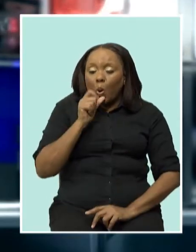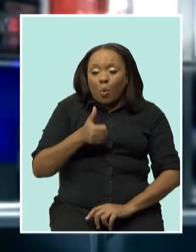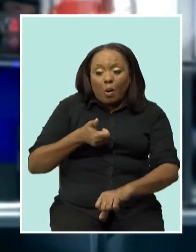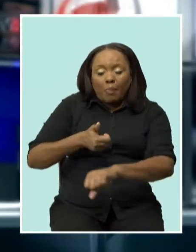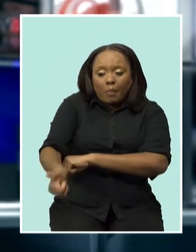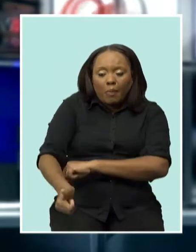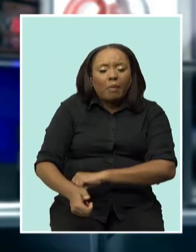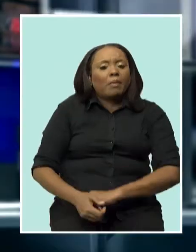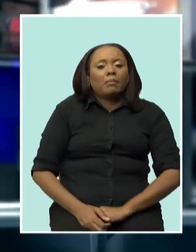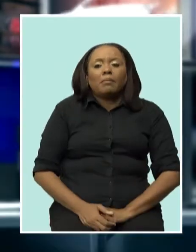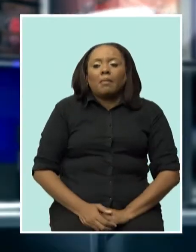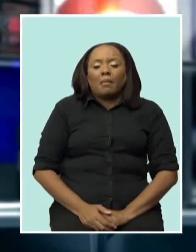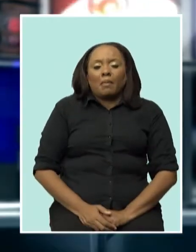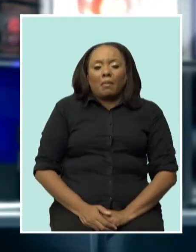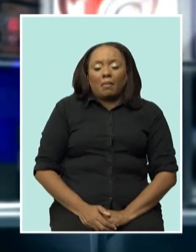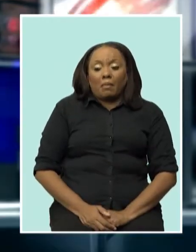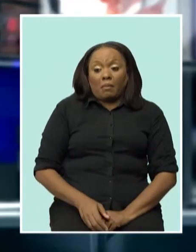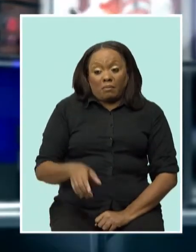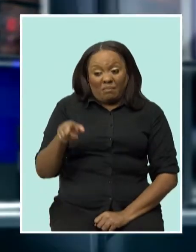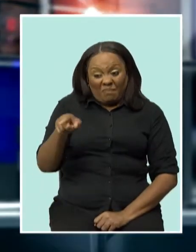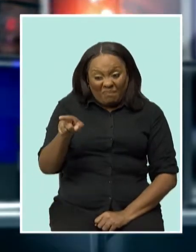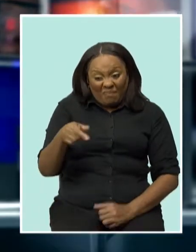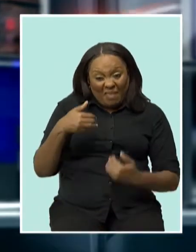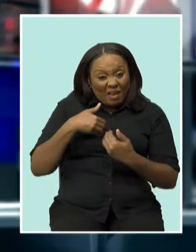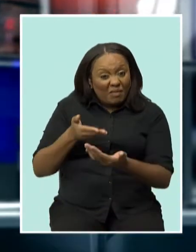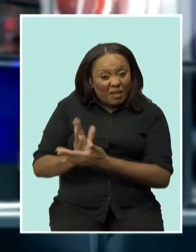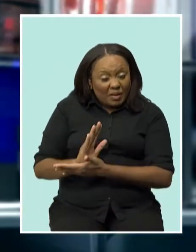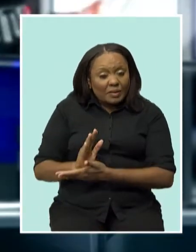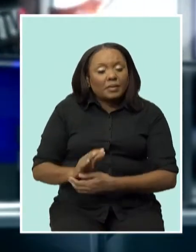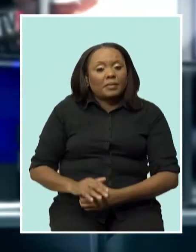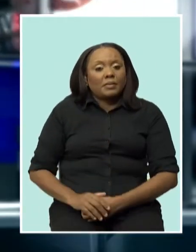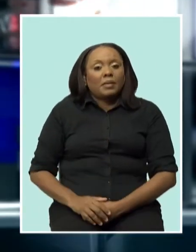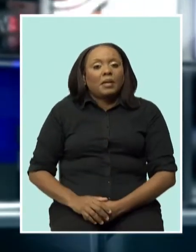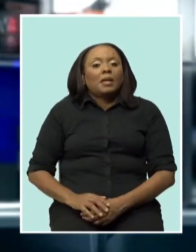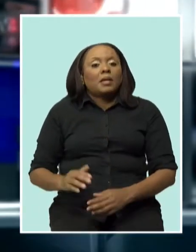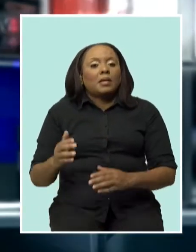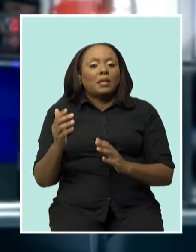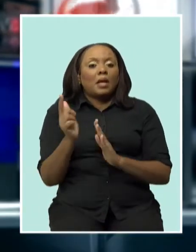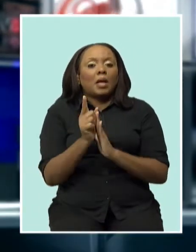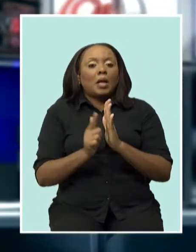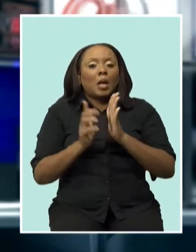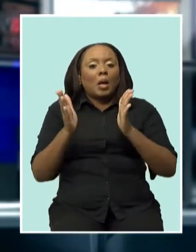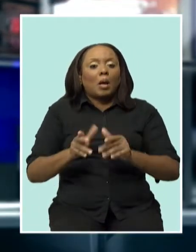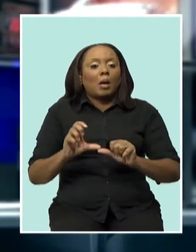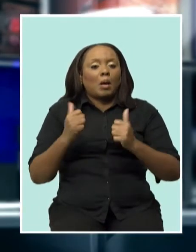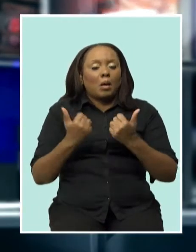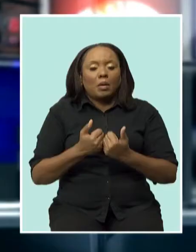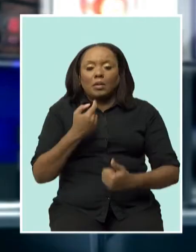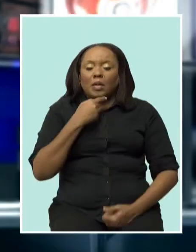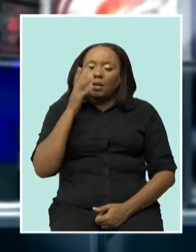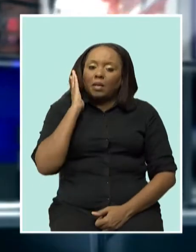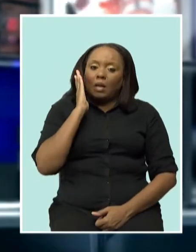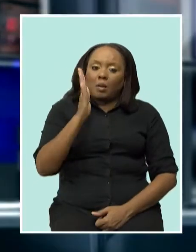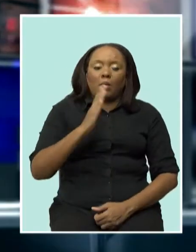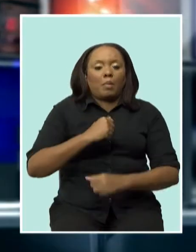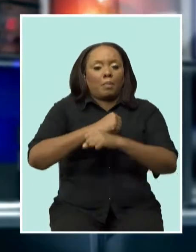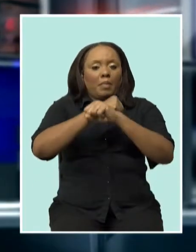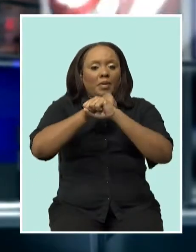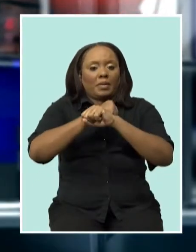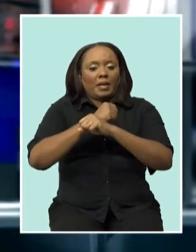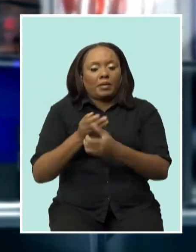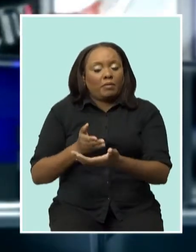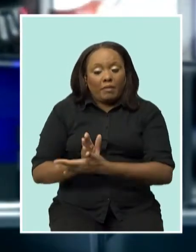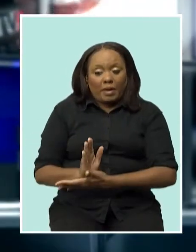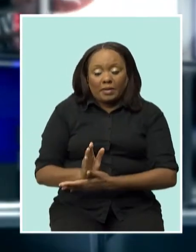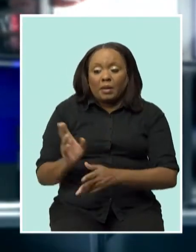bar association, who want that coming out of the meeting, priority will be given to the protection of the rights of the accused.